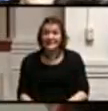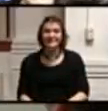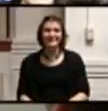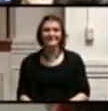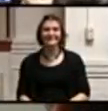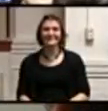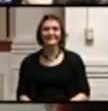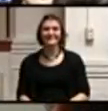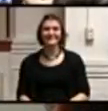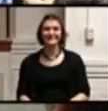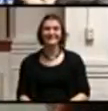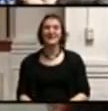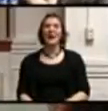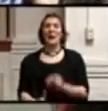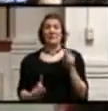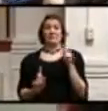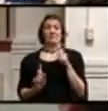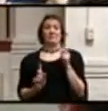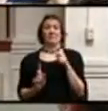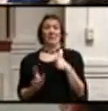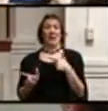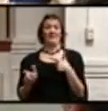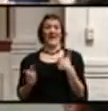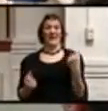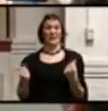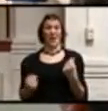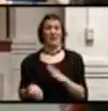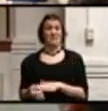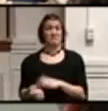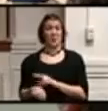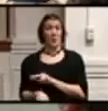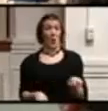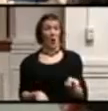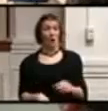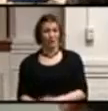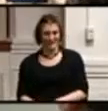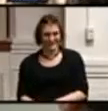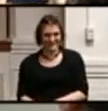Guys. Tend to drive a little fast on Fairview. That guy drives a silver